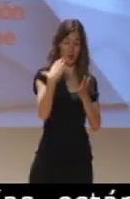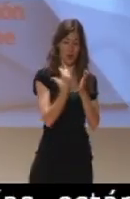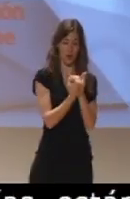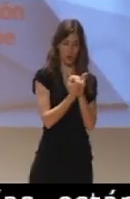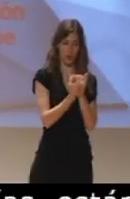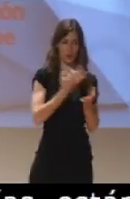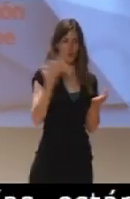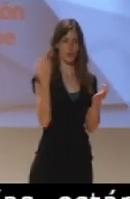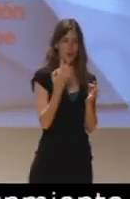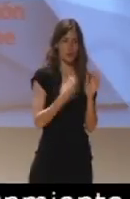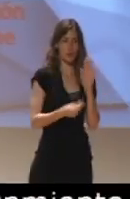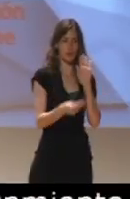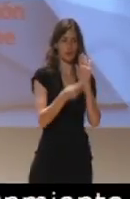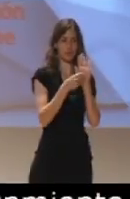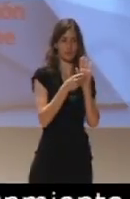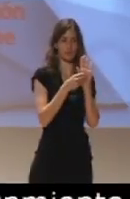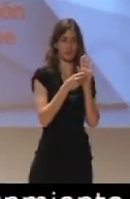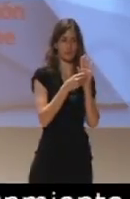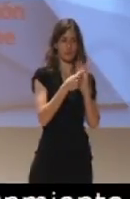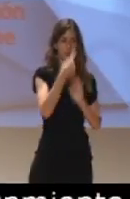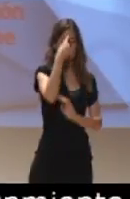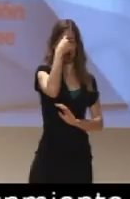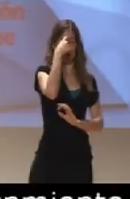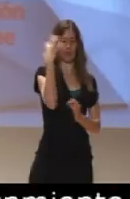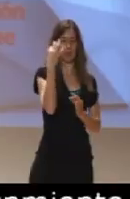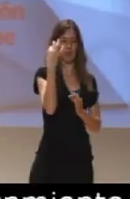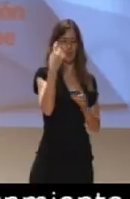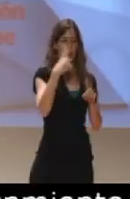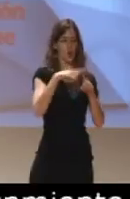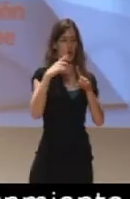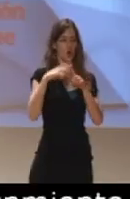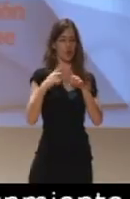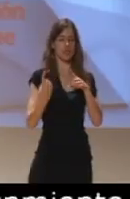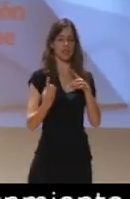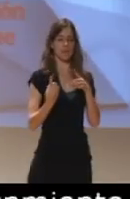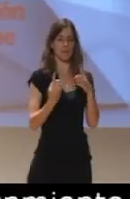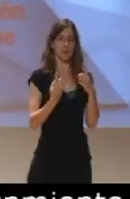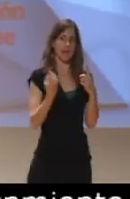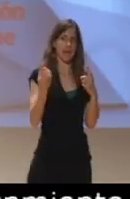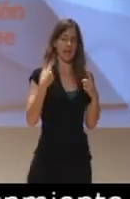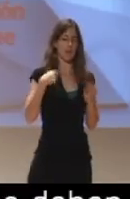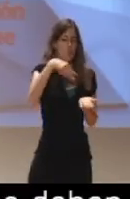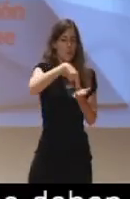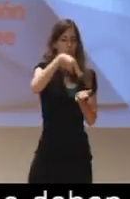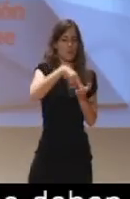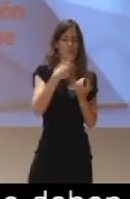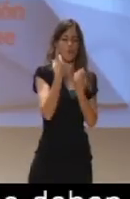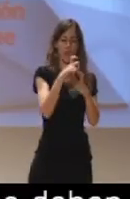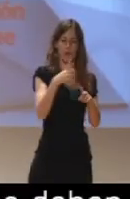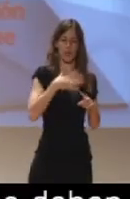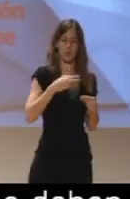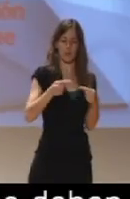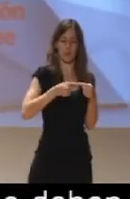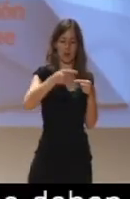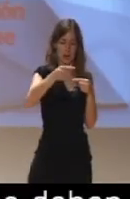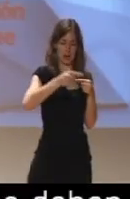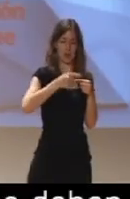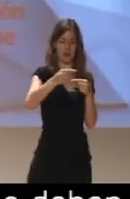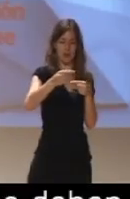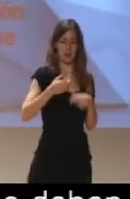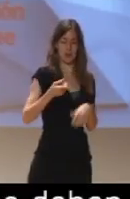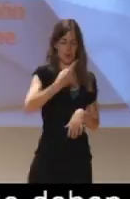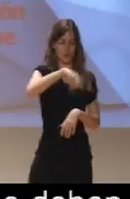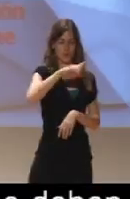of course, to ensure a number of hours, of lecturing hours, but also you